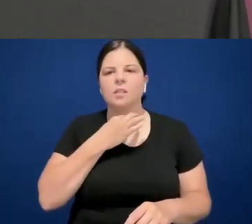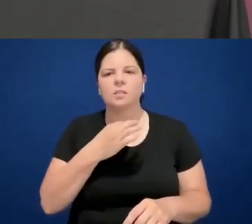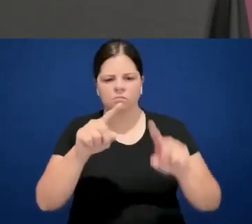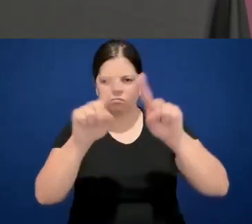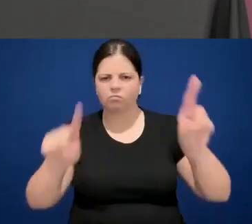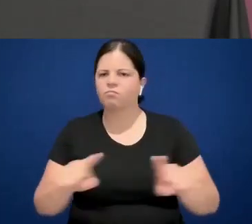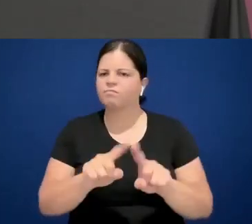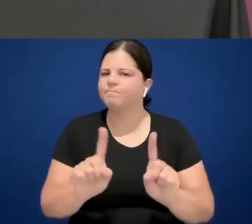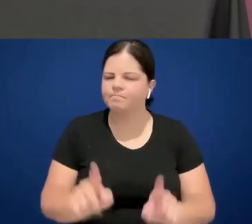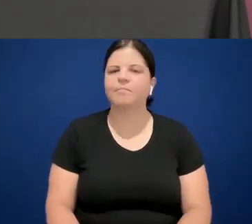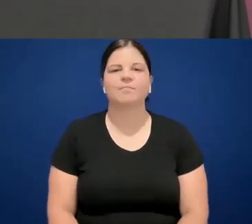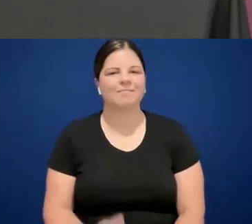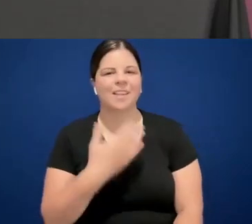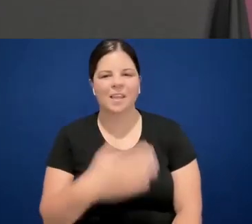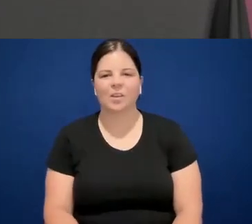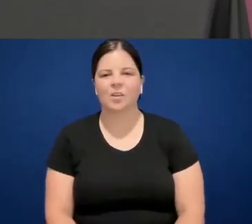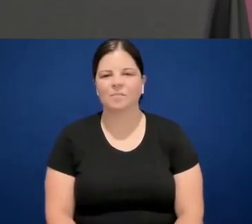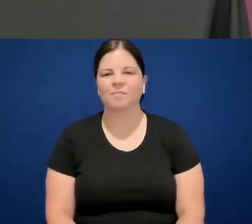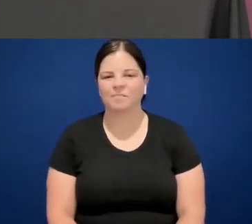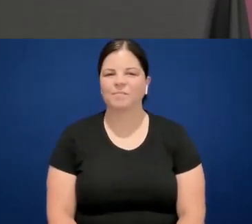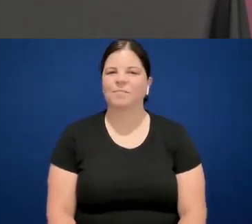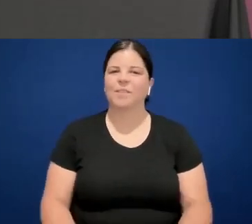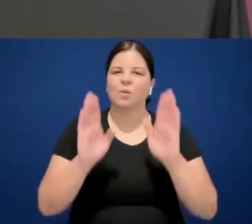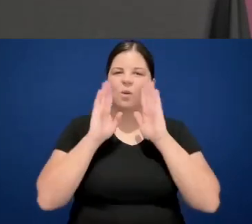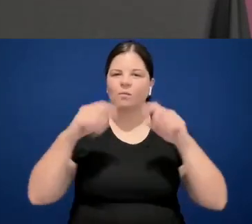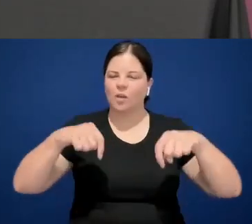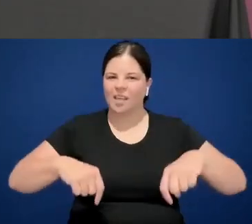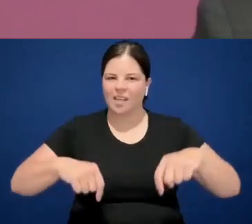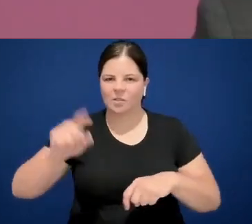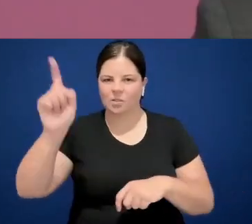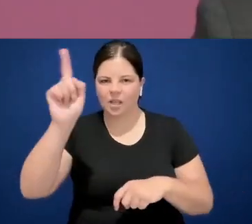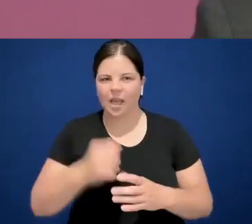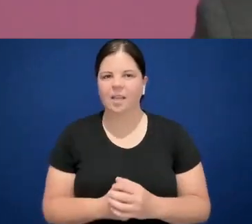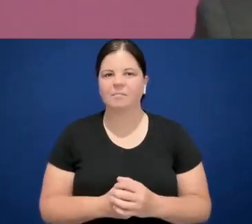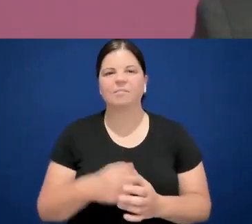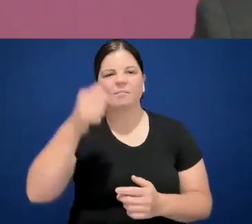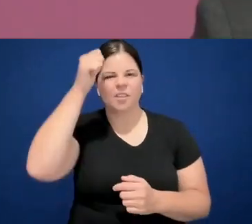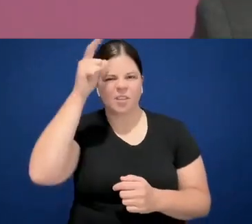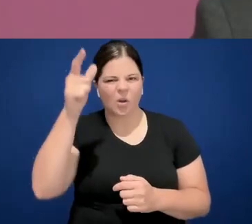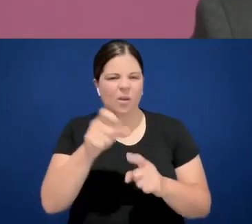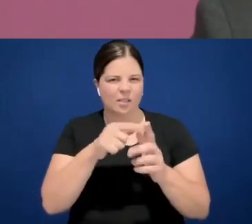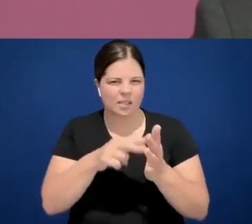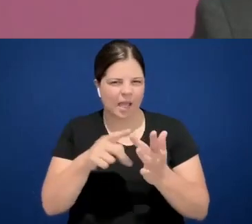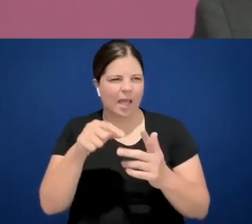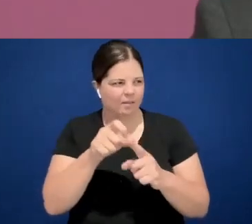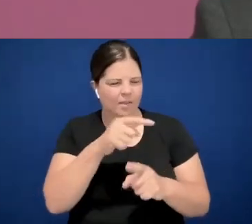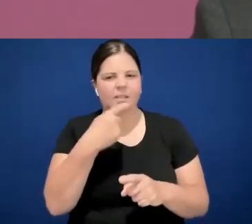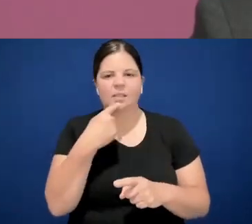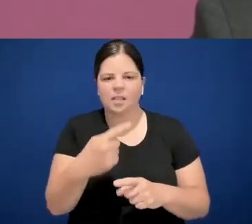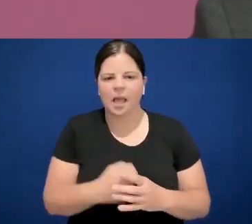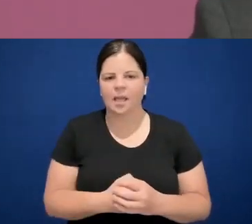Thanks, Alison. Well, it's great to be here today. And as we've heard from David, IBAC collects a lot of